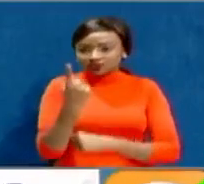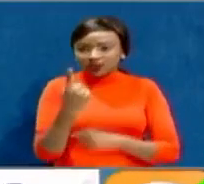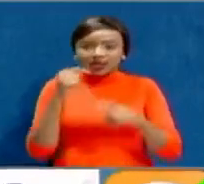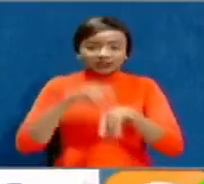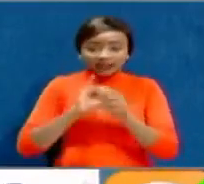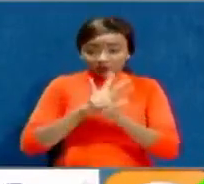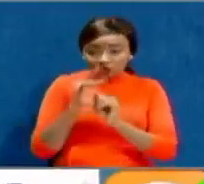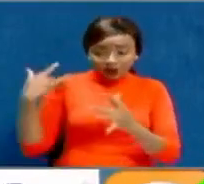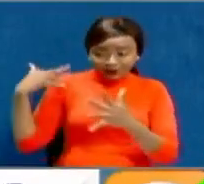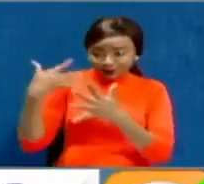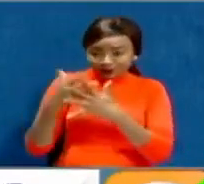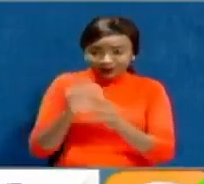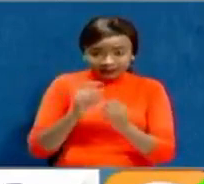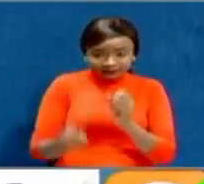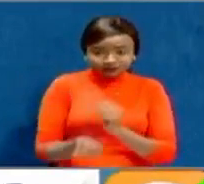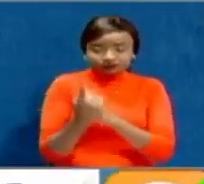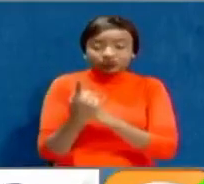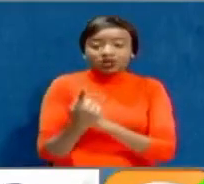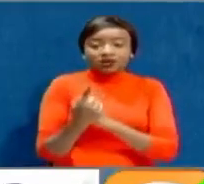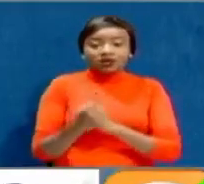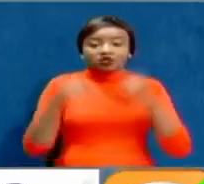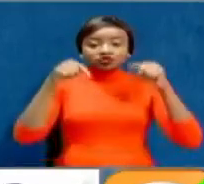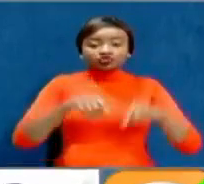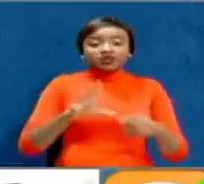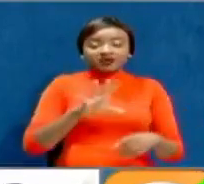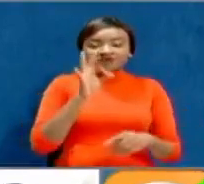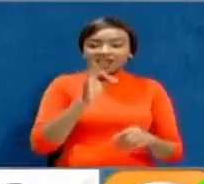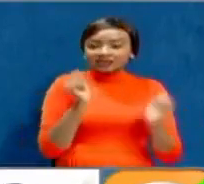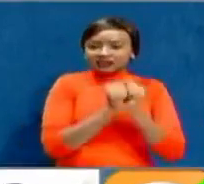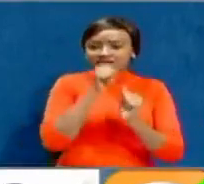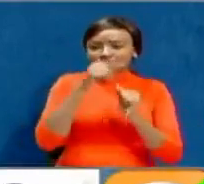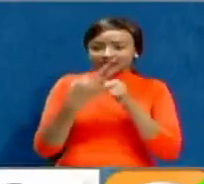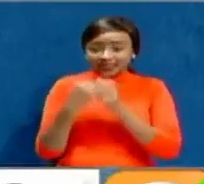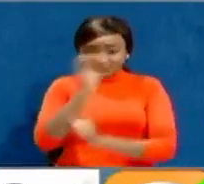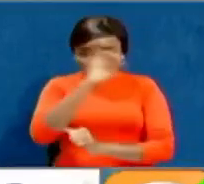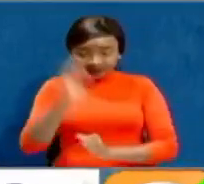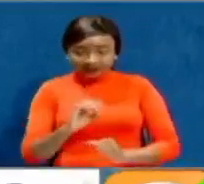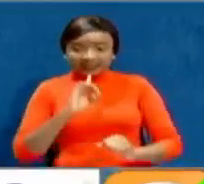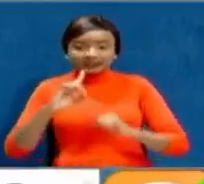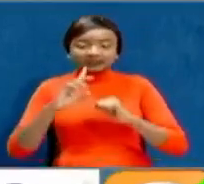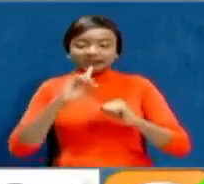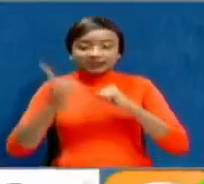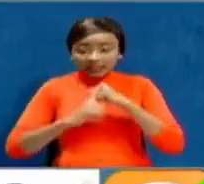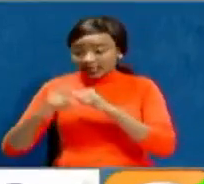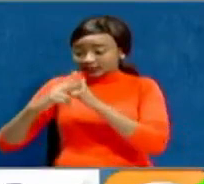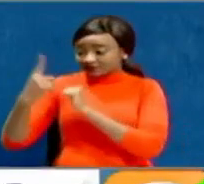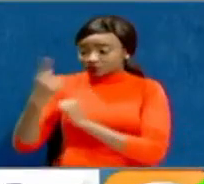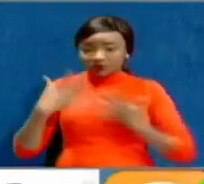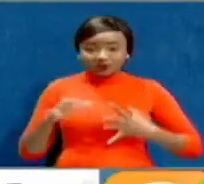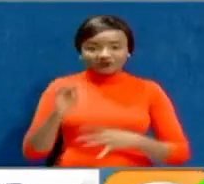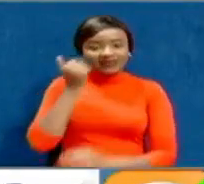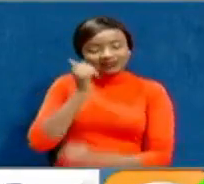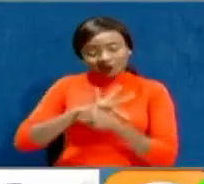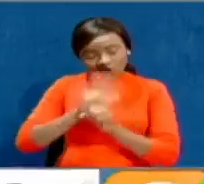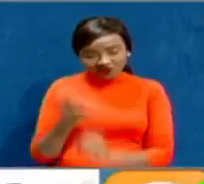outbreak of the pandemic. The positivity rate today was 10.8%, of which 671 people tested positive